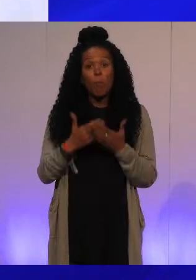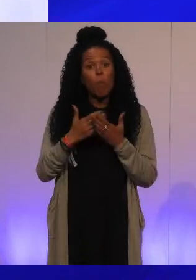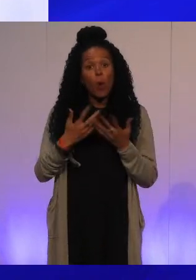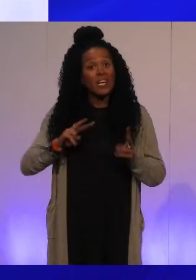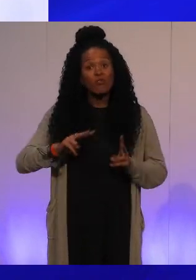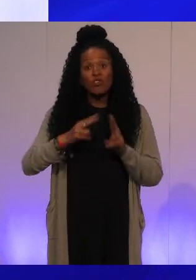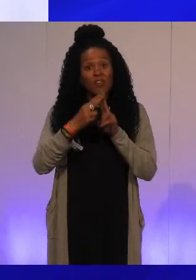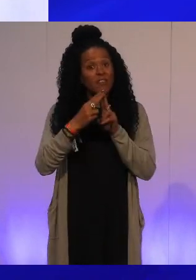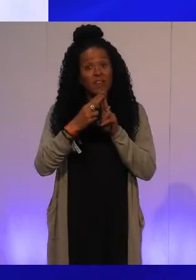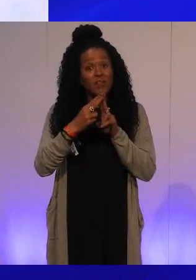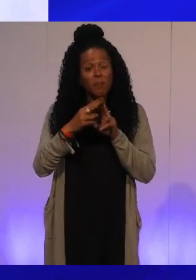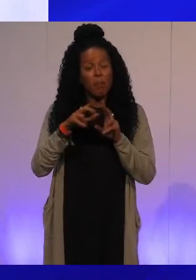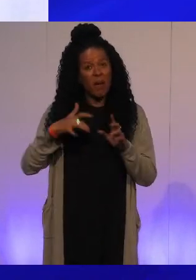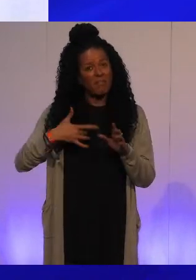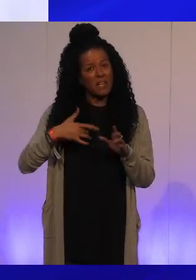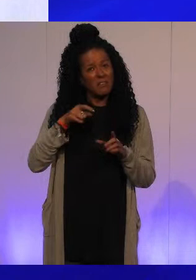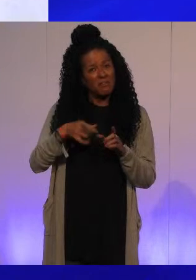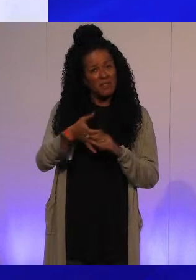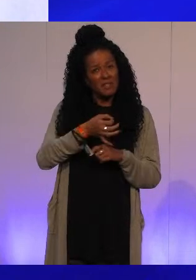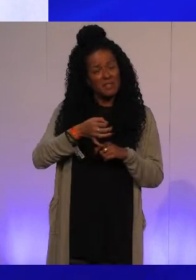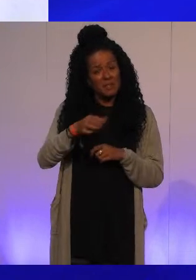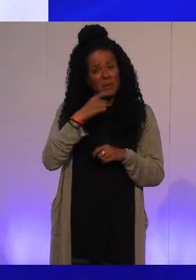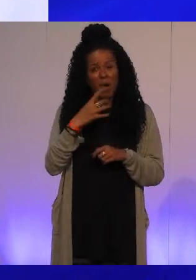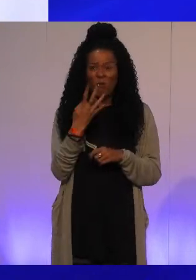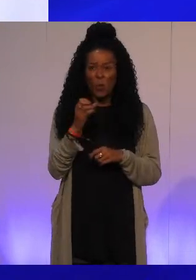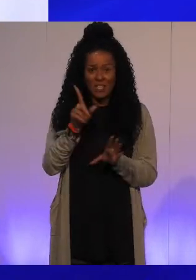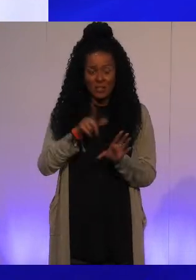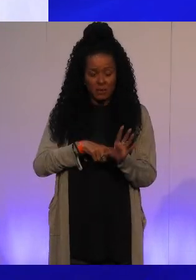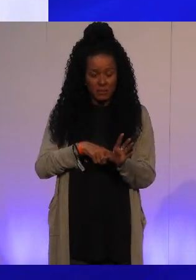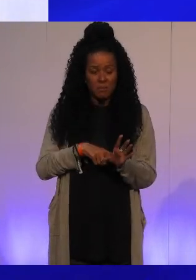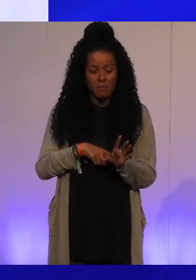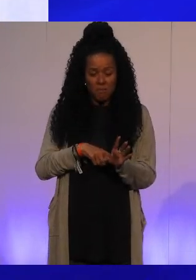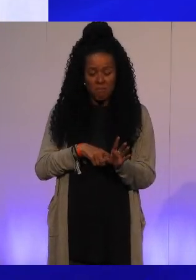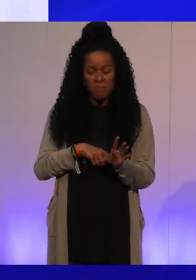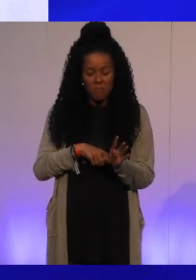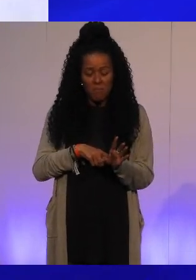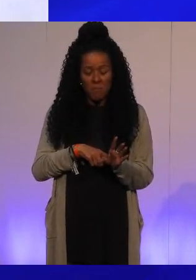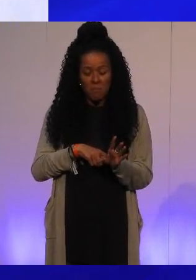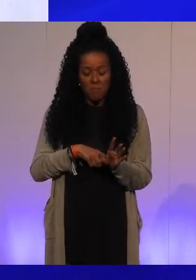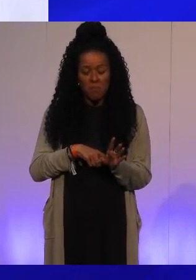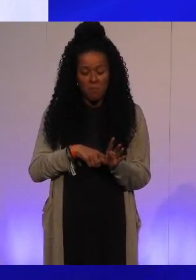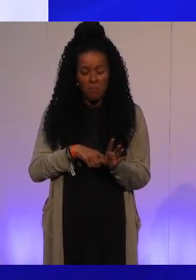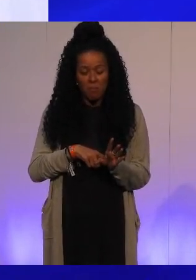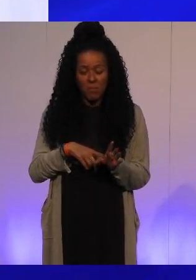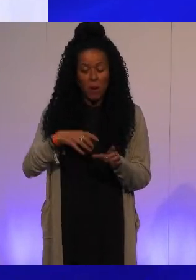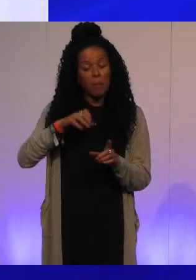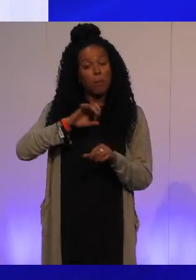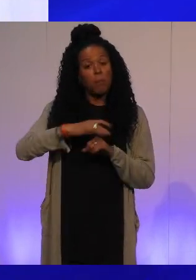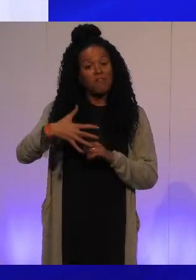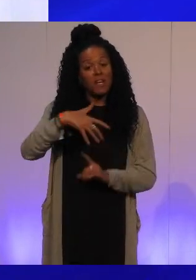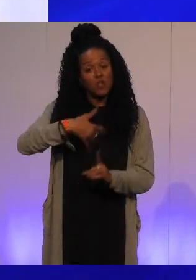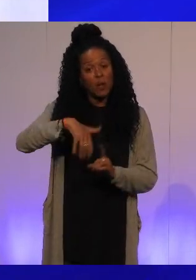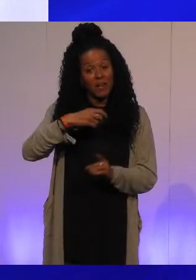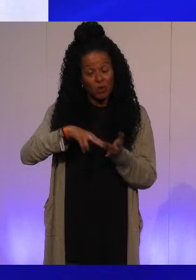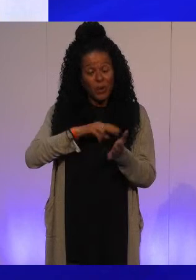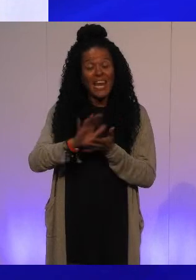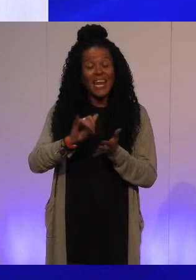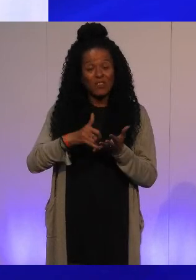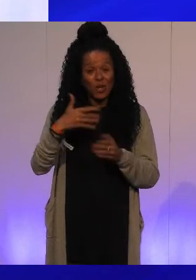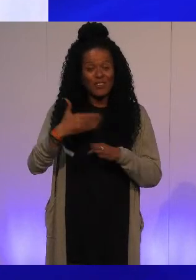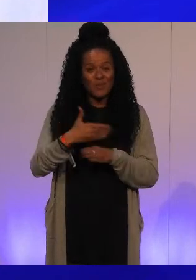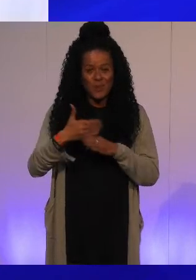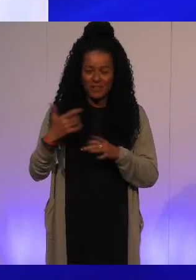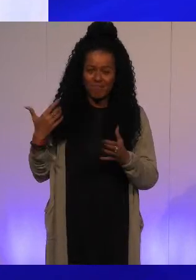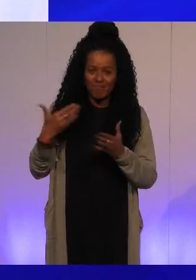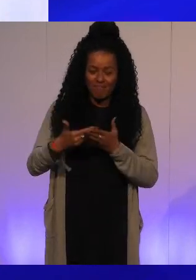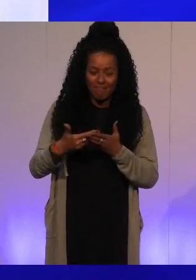but I have lived in the town for the last 40 years. My professional background was in the NHS, and